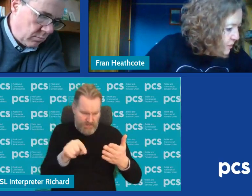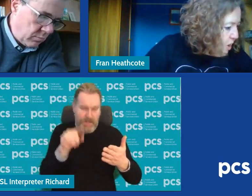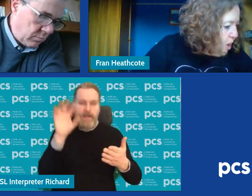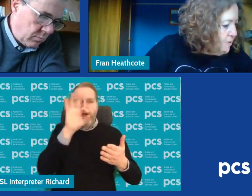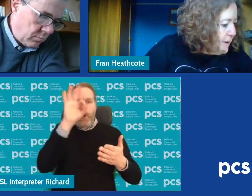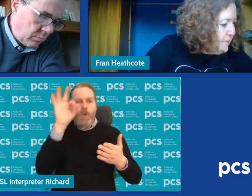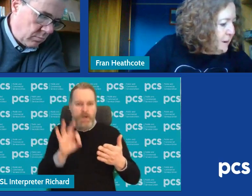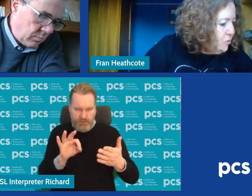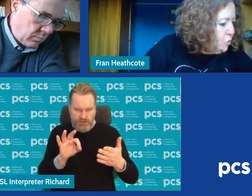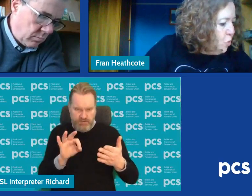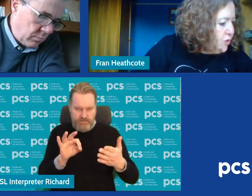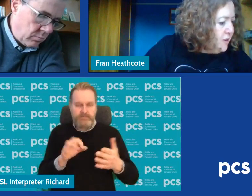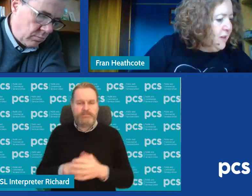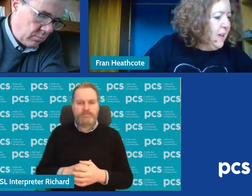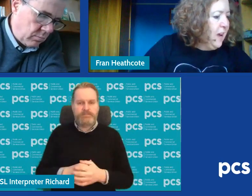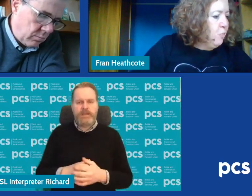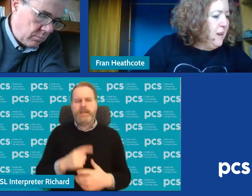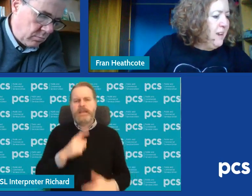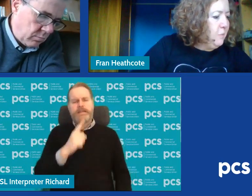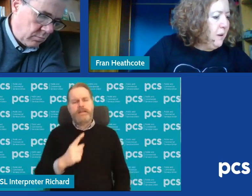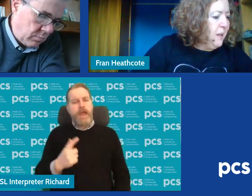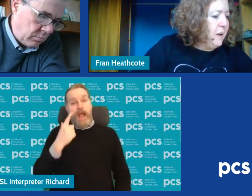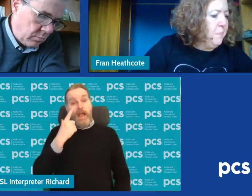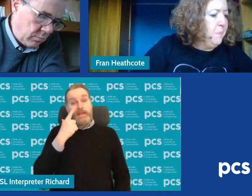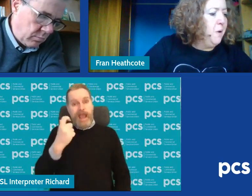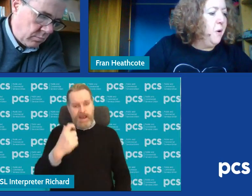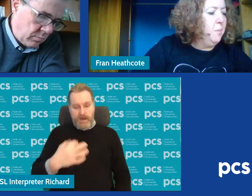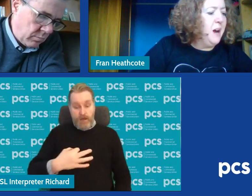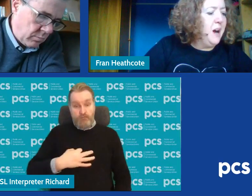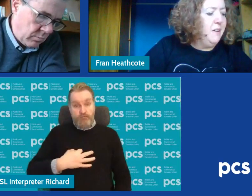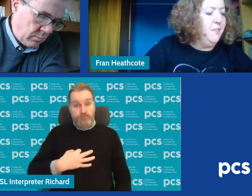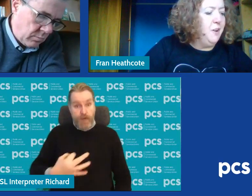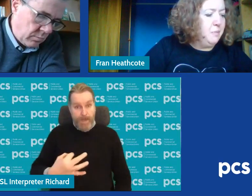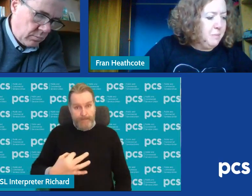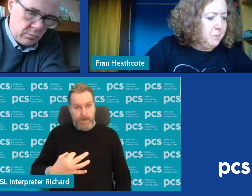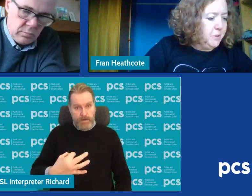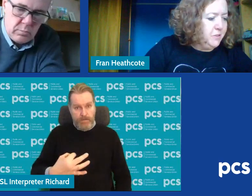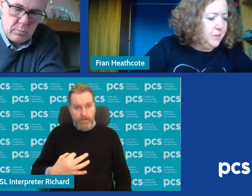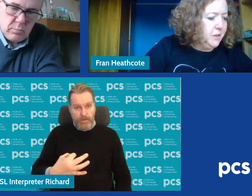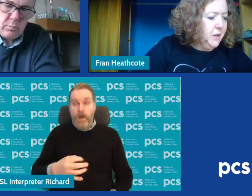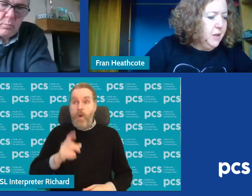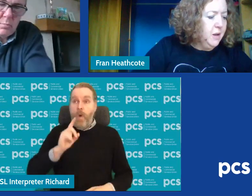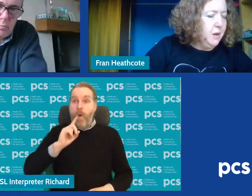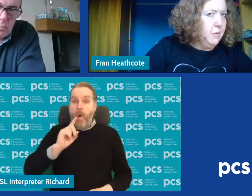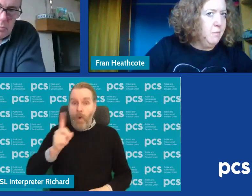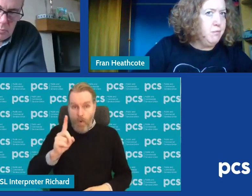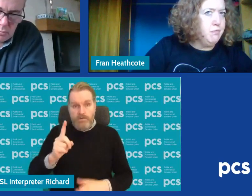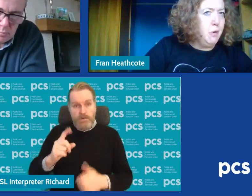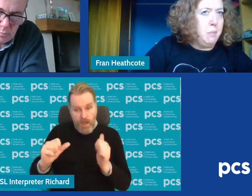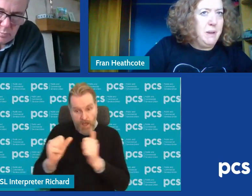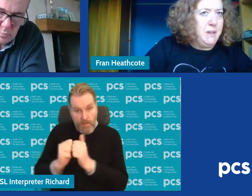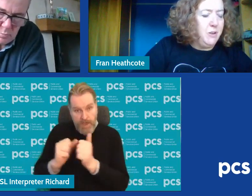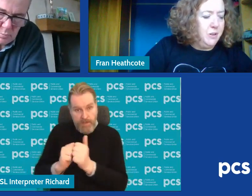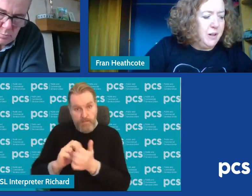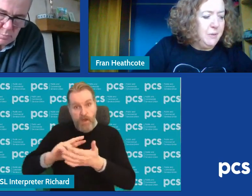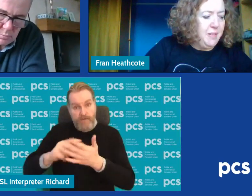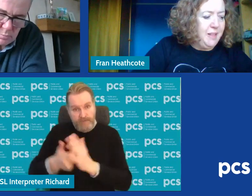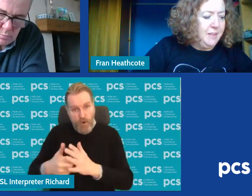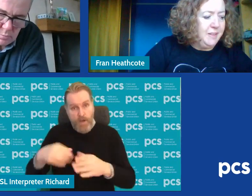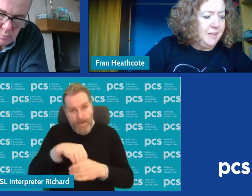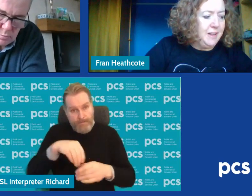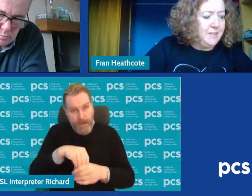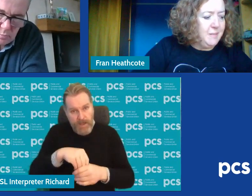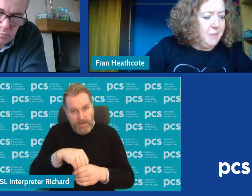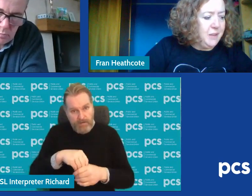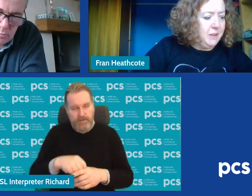answer to. So are reps able to order a replacement ballot paper on behalf of our members? Probably not. I would